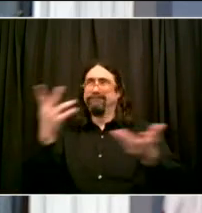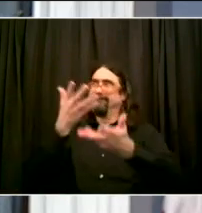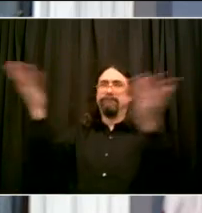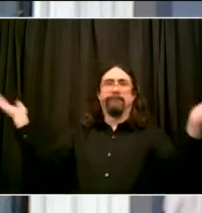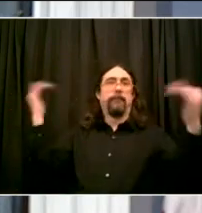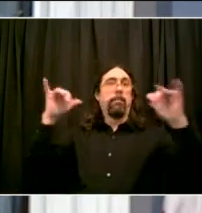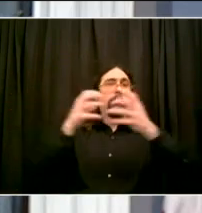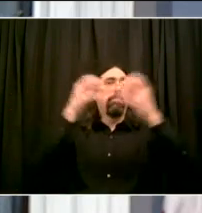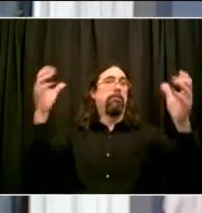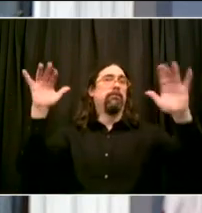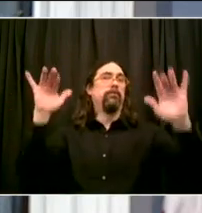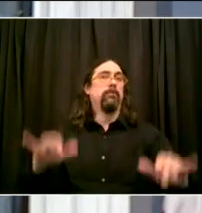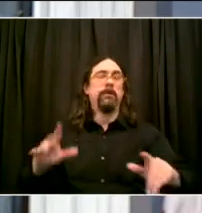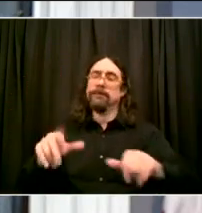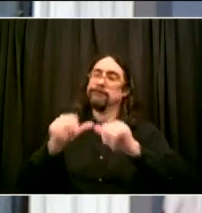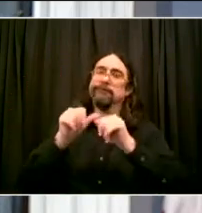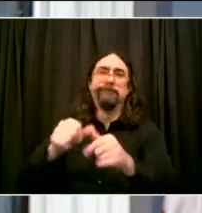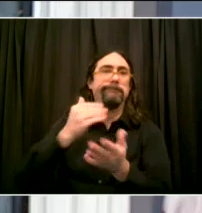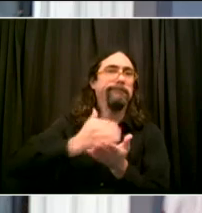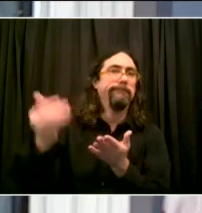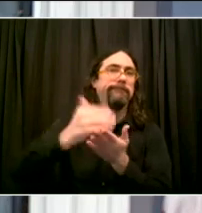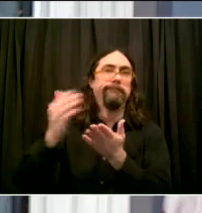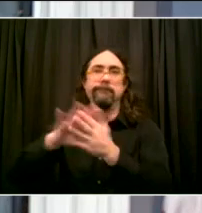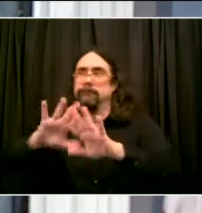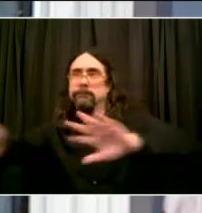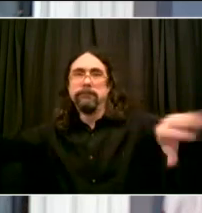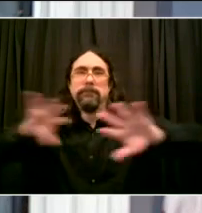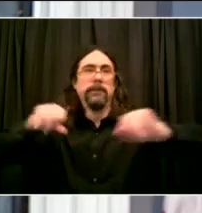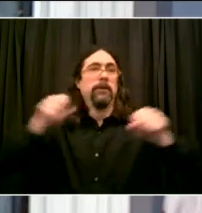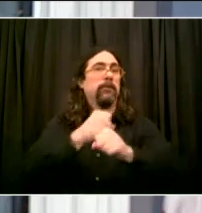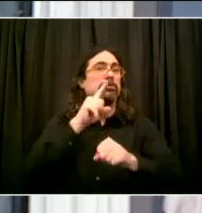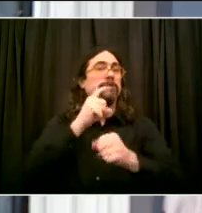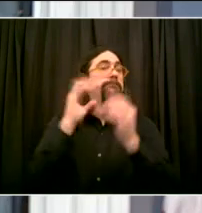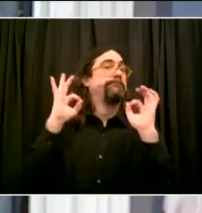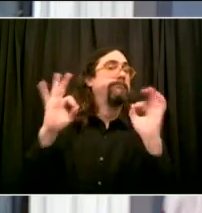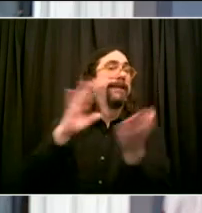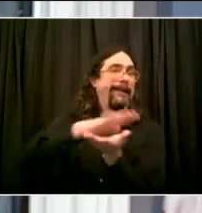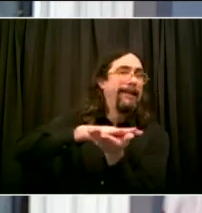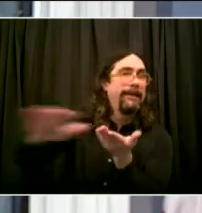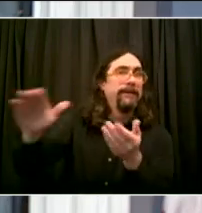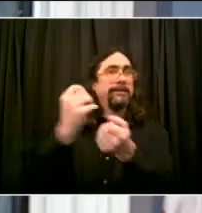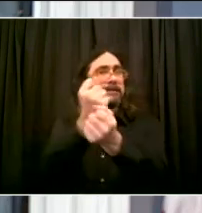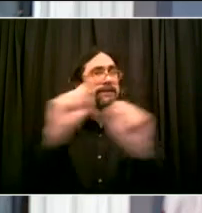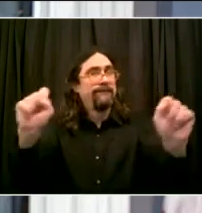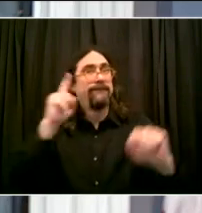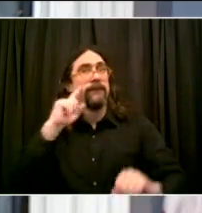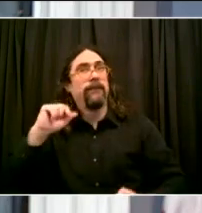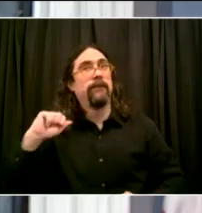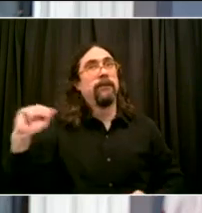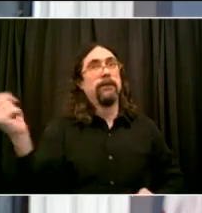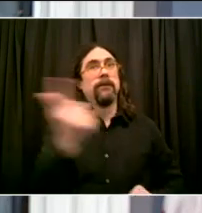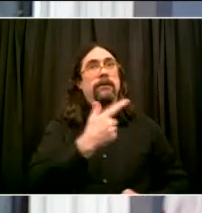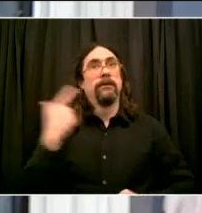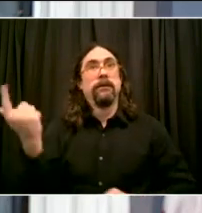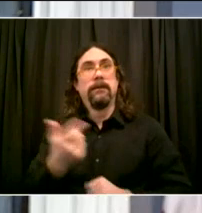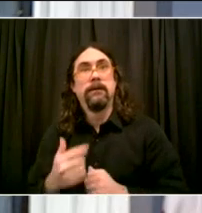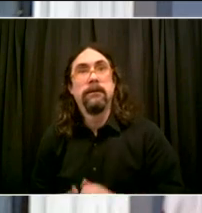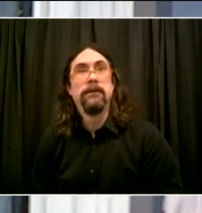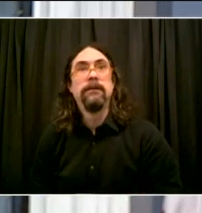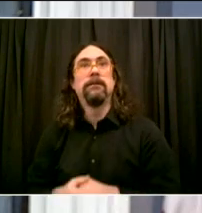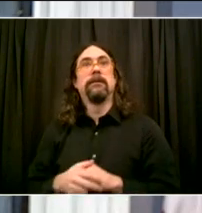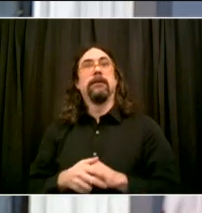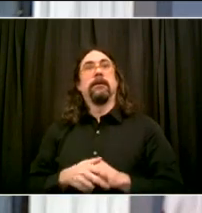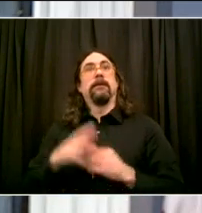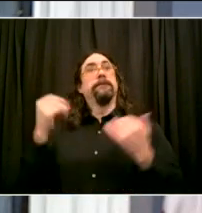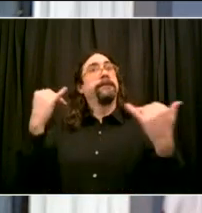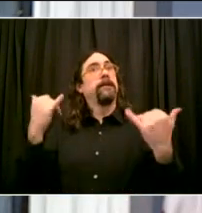done. Also today, from 8 a.m. onward, we did employ our first shift of the Emergency Snow Laborer Program. And for people who want to get